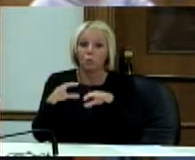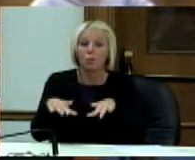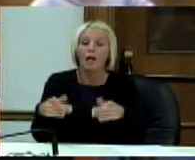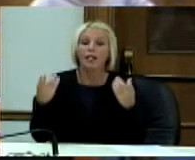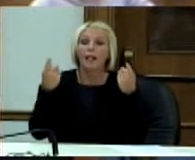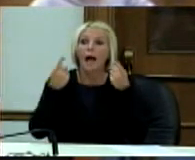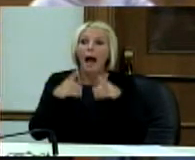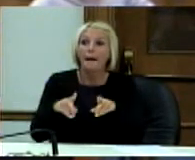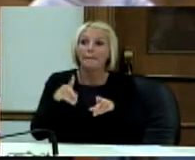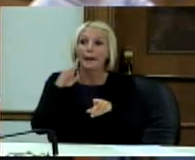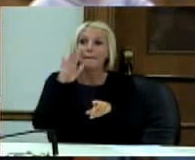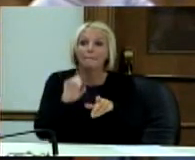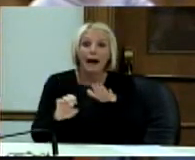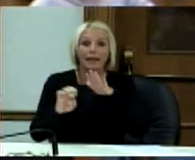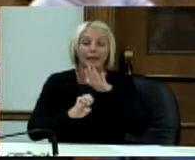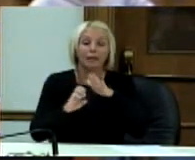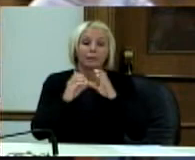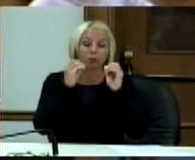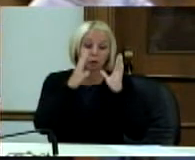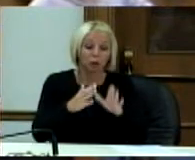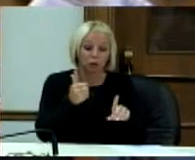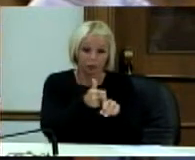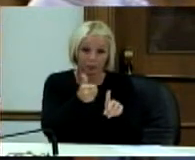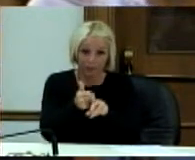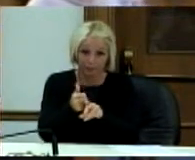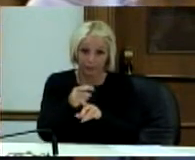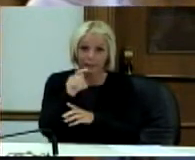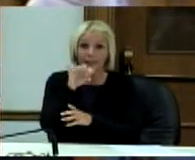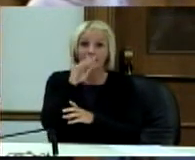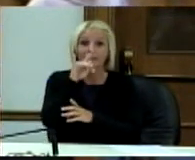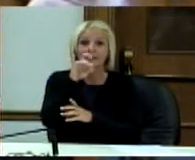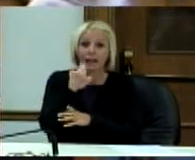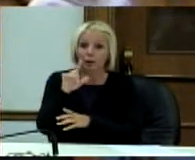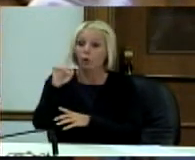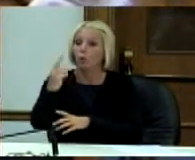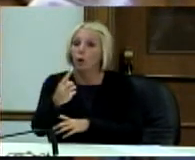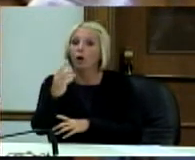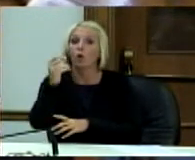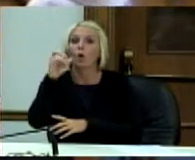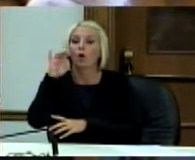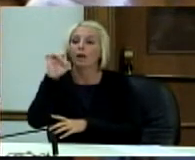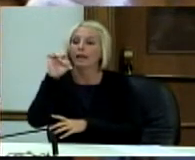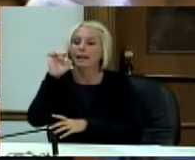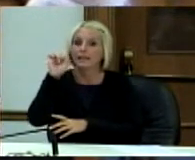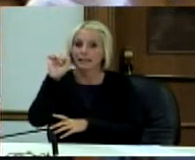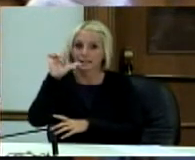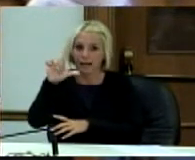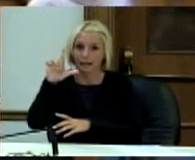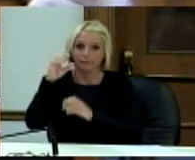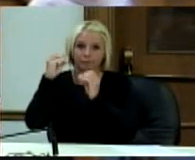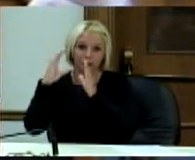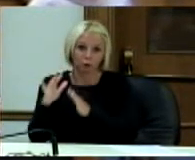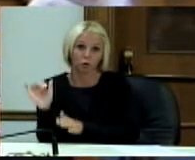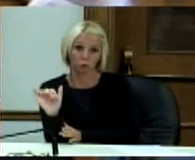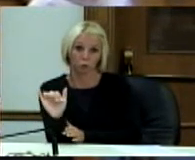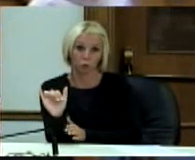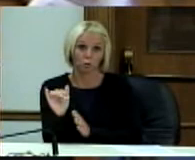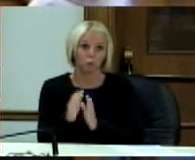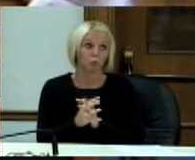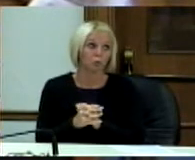by the elementary teachers, Title I or ESL instructors as well.